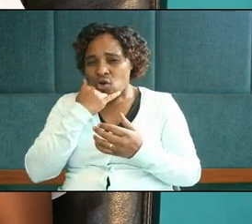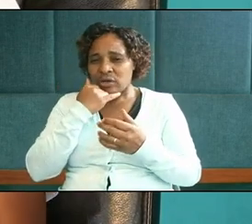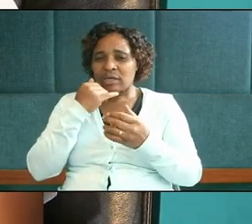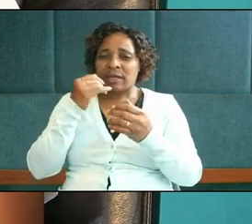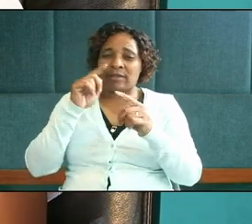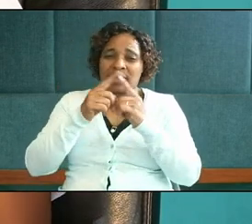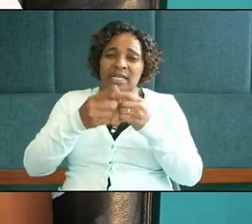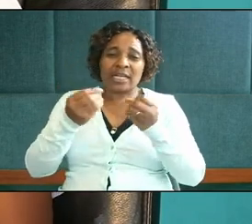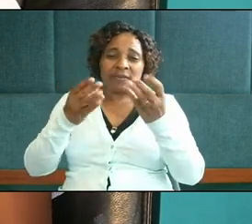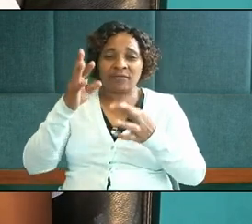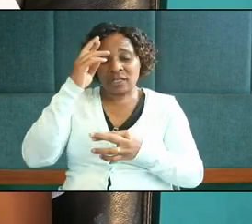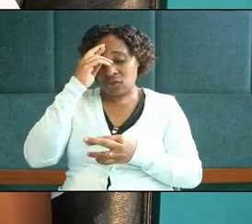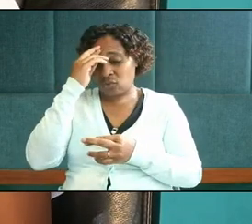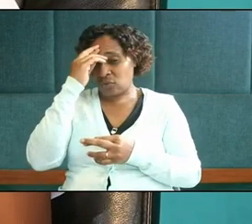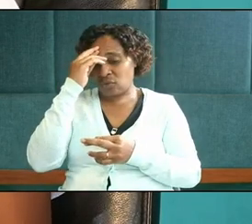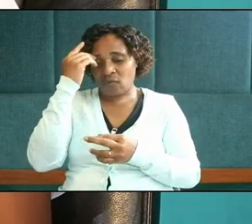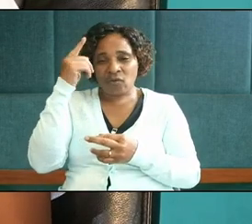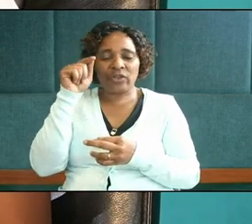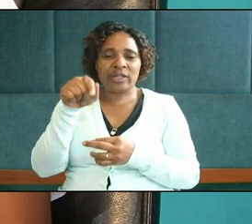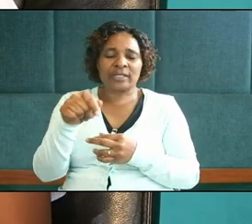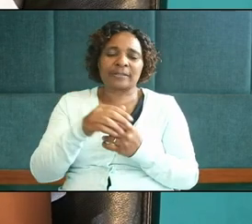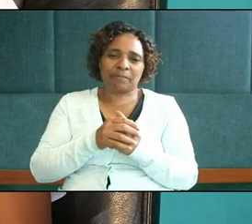reason for it. Mm-hmm.